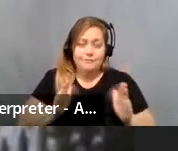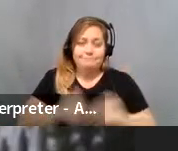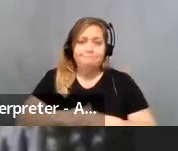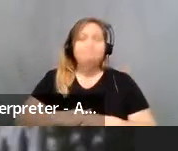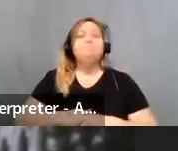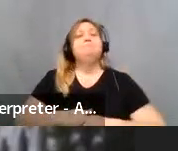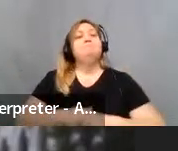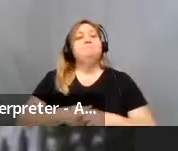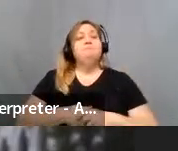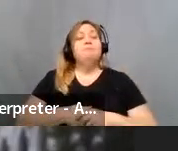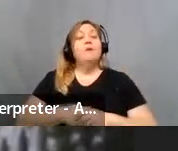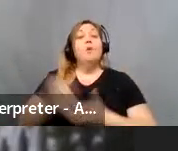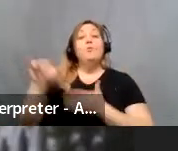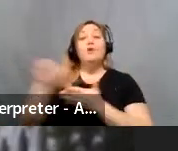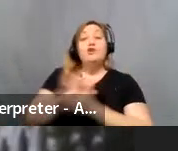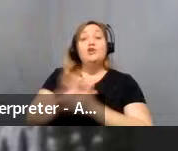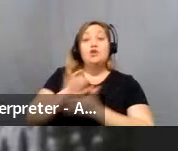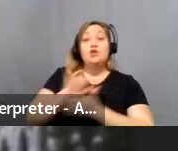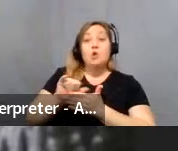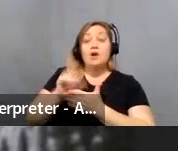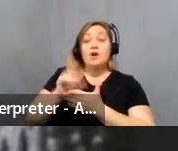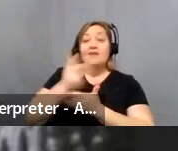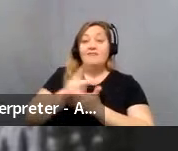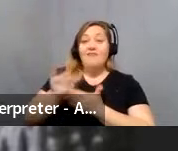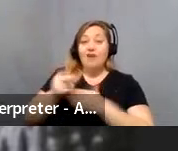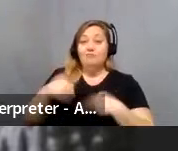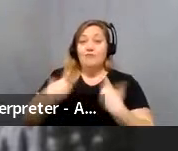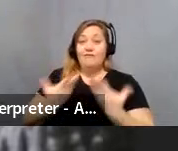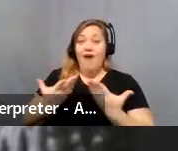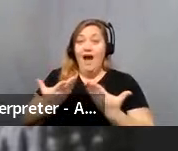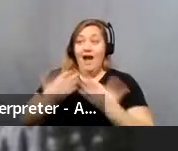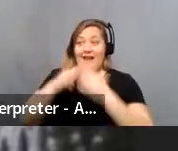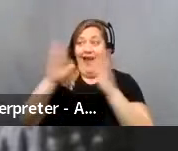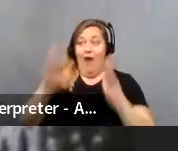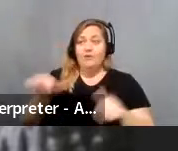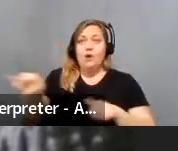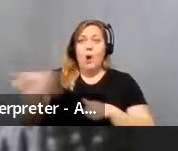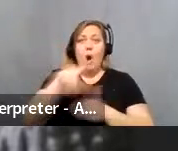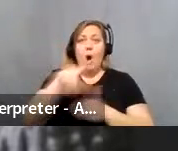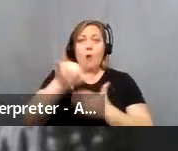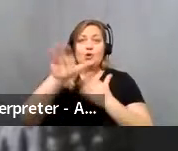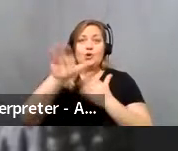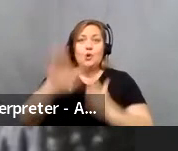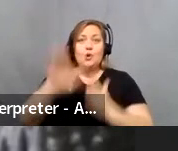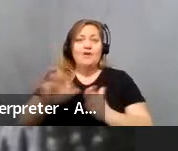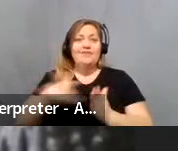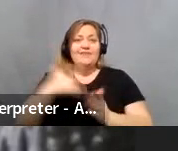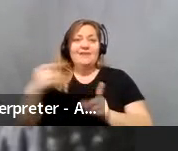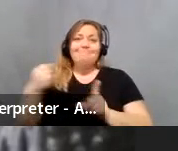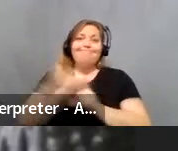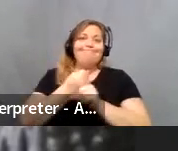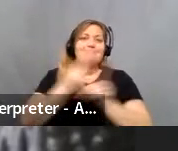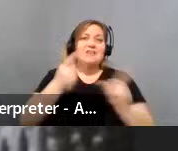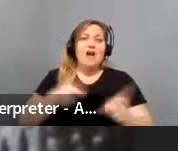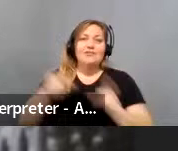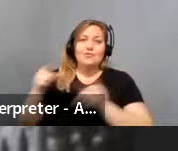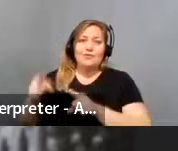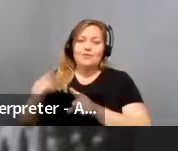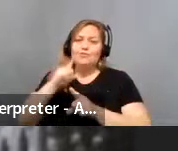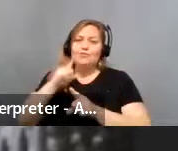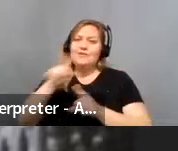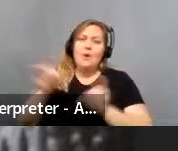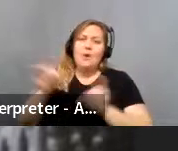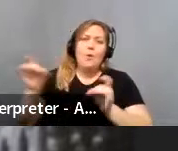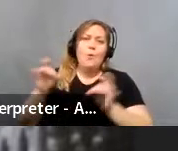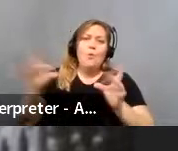When New York City fails to produce housing, all New Yorkers feel the consequences. The housing shortage has detrimental effects on our